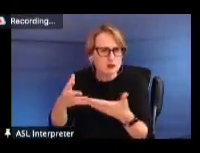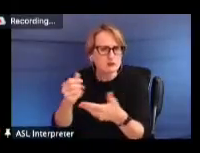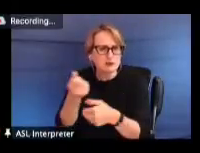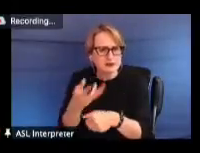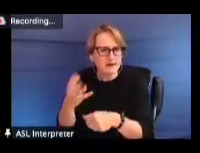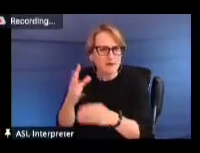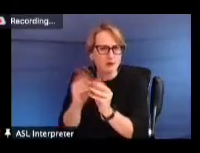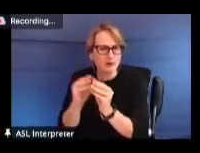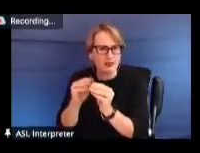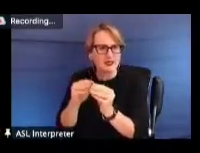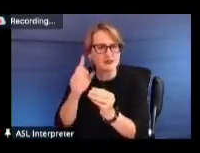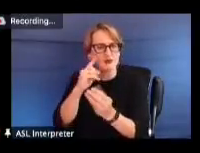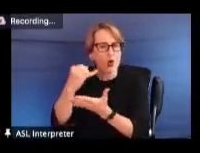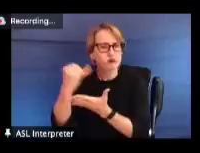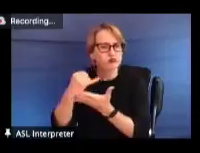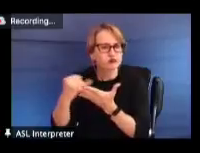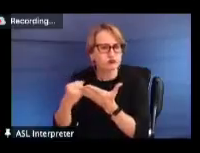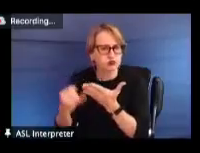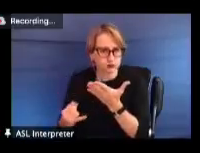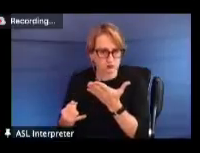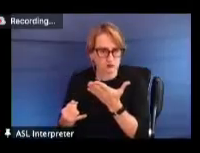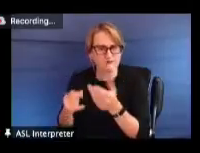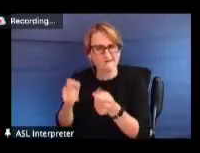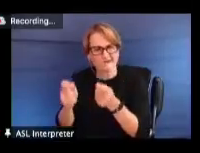prior to